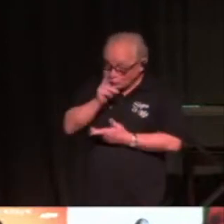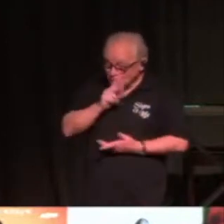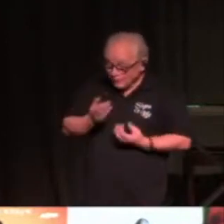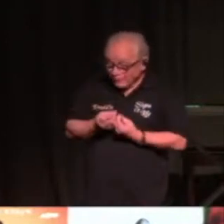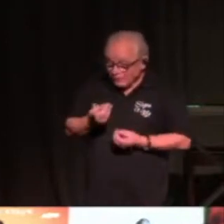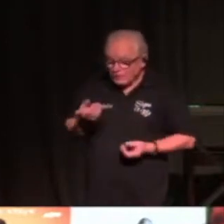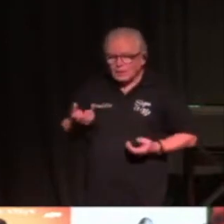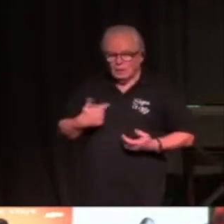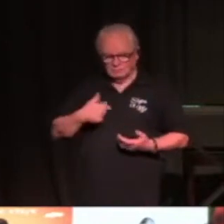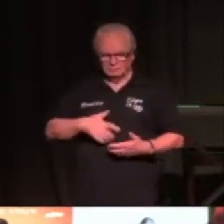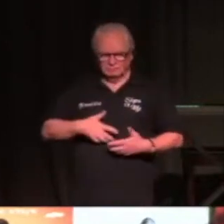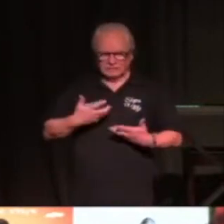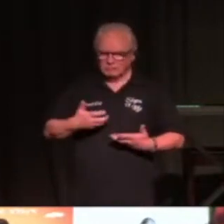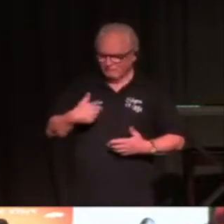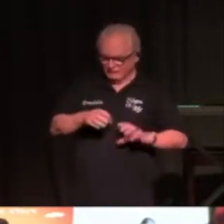And